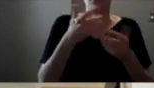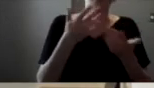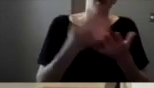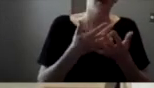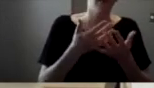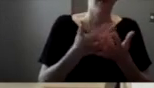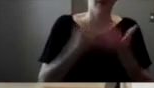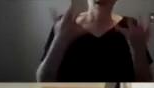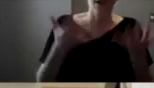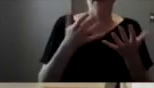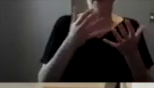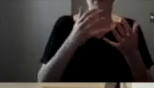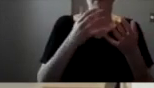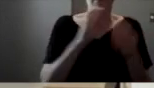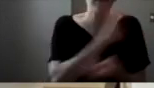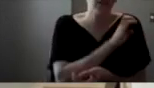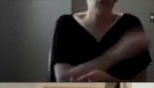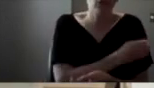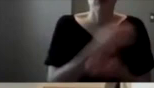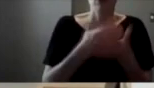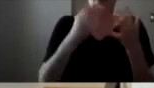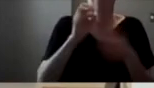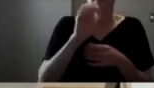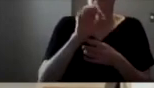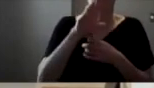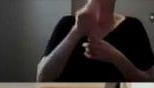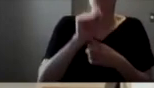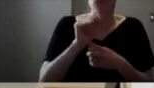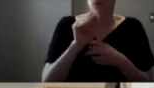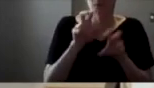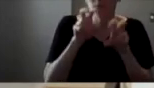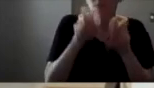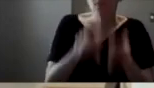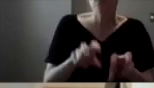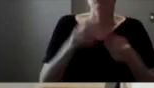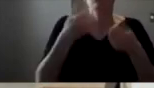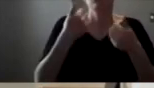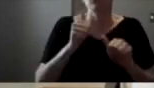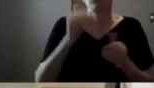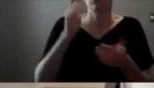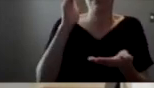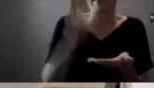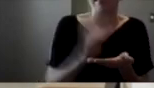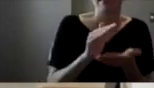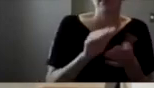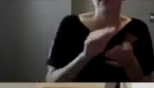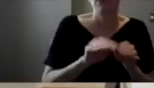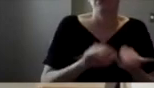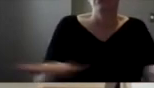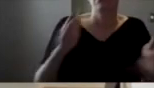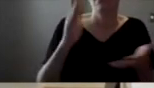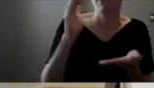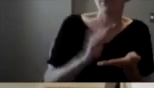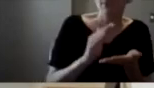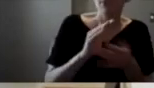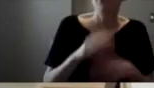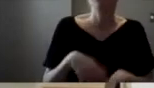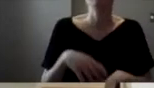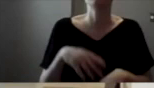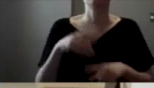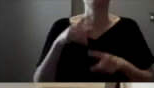energy and effort to minimize spread and also manage cases. But that, and of course, has